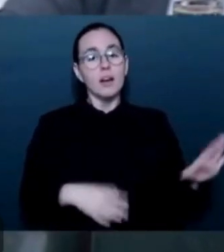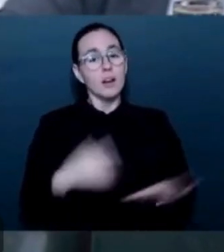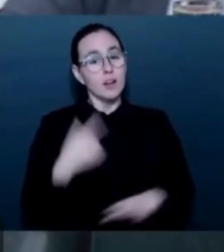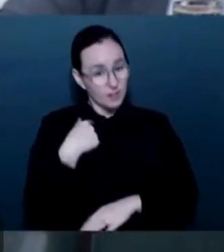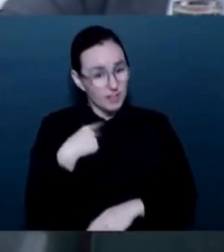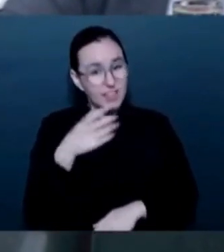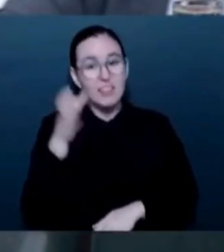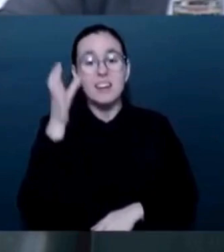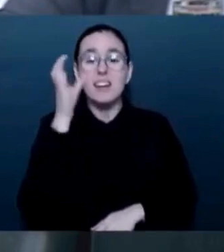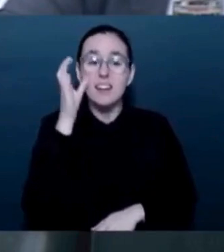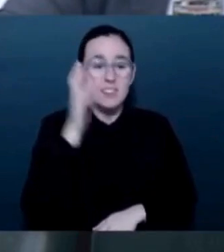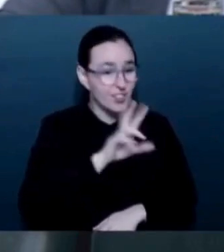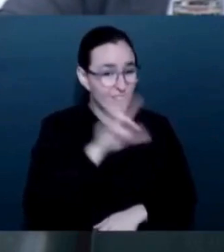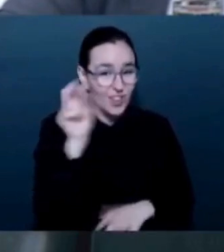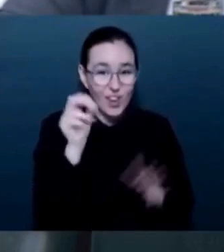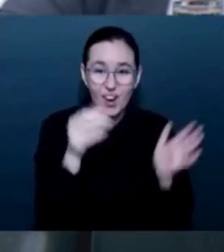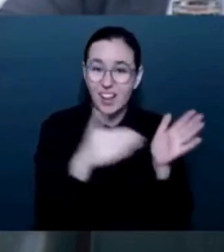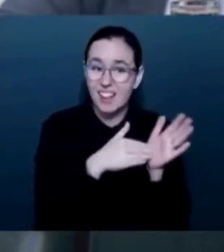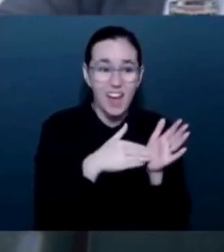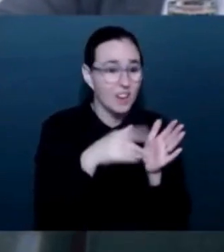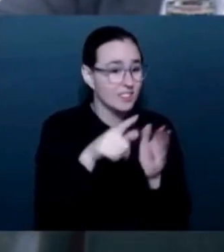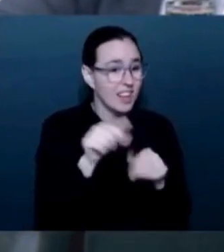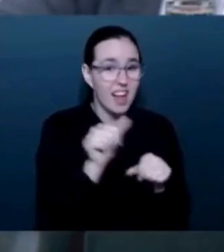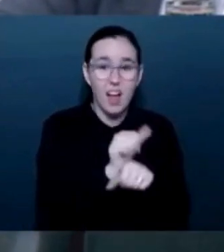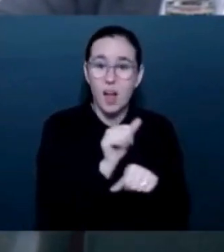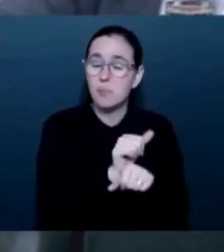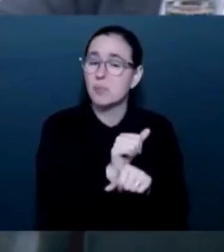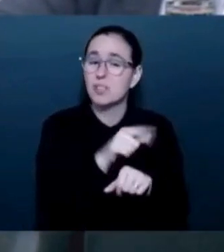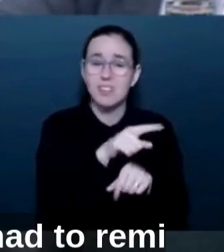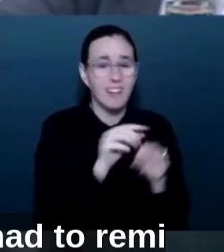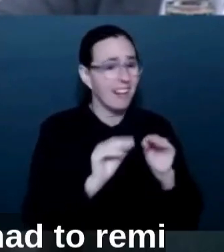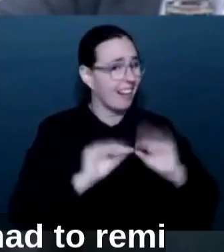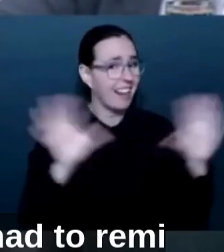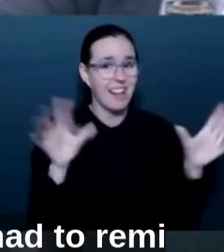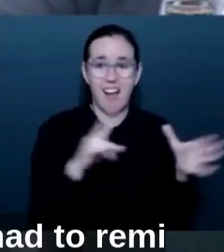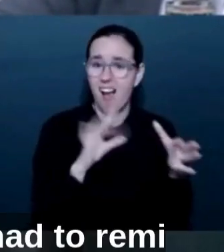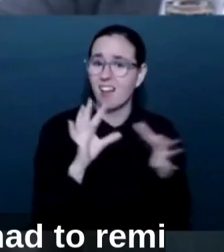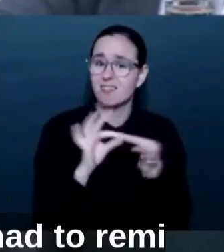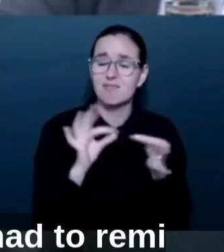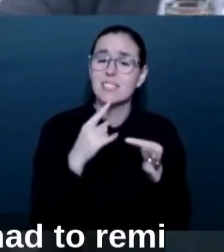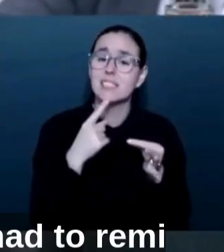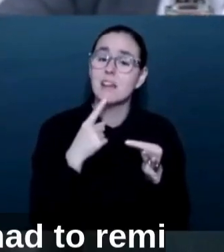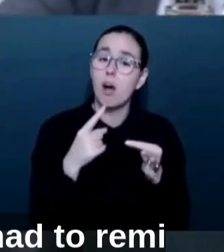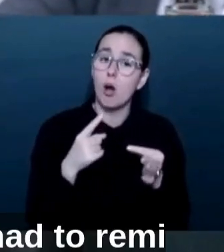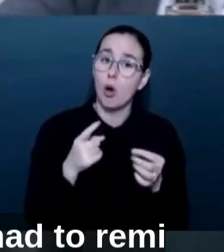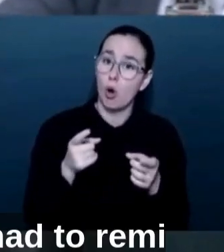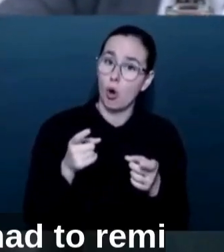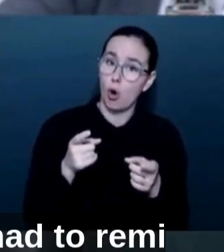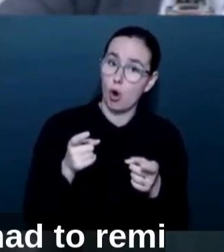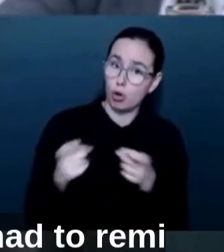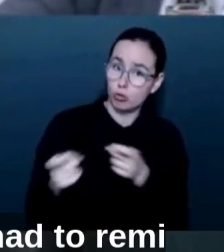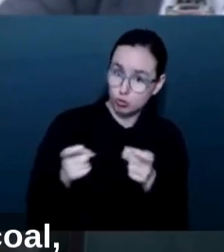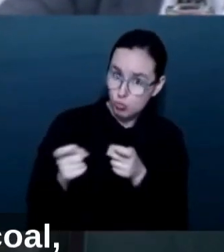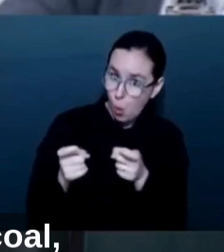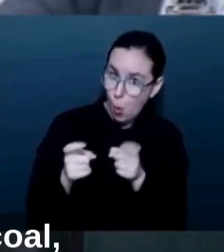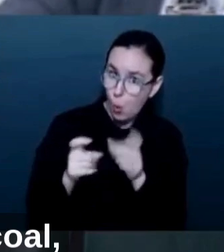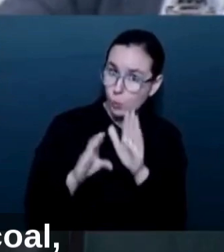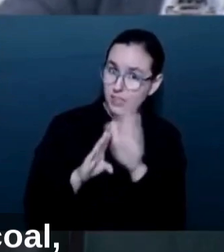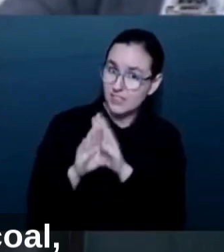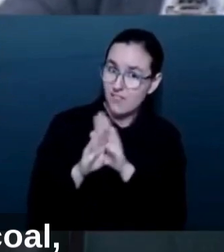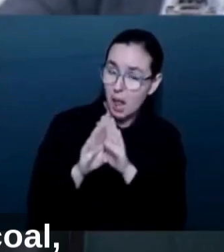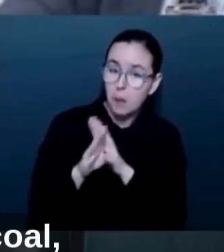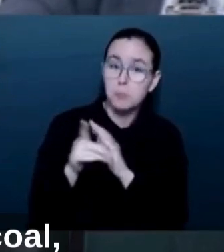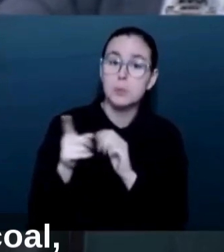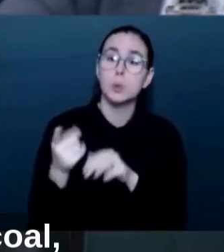controlled, managed, productive development. And, Mr. Speaker, they want us to use our assets properly. Like I had to remind one of the